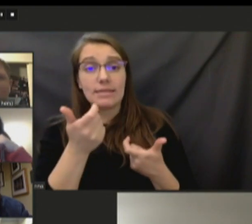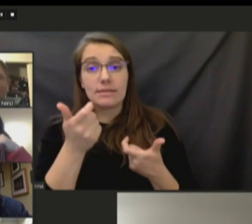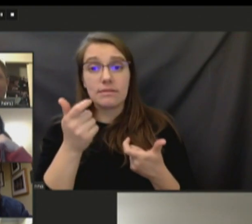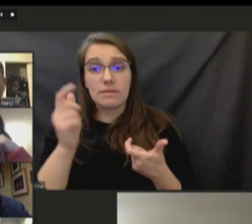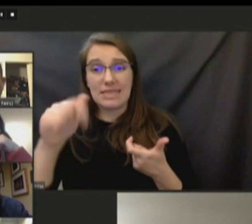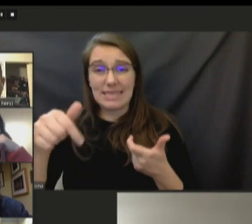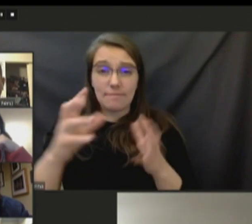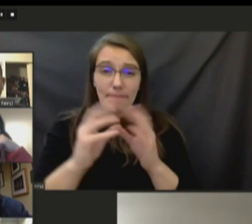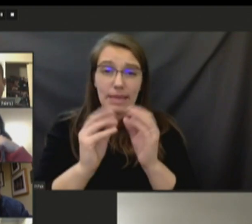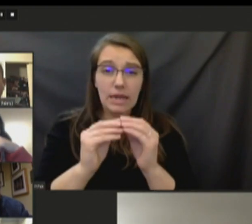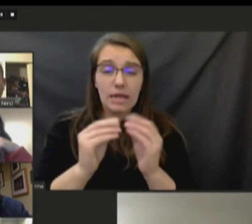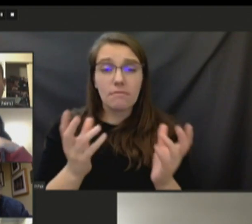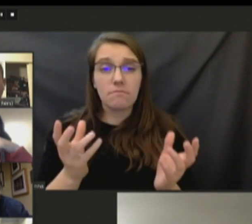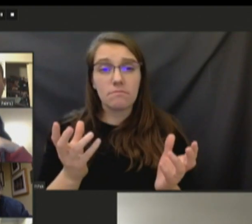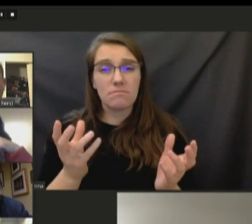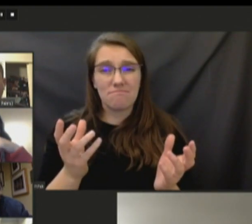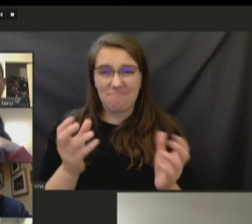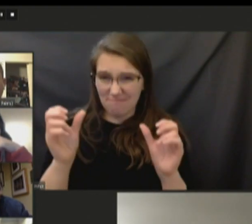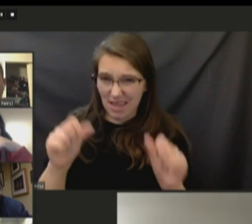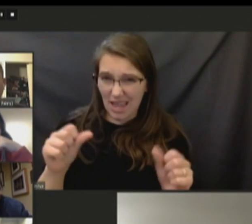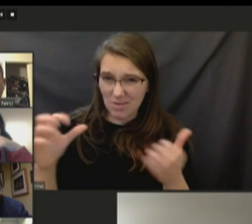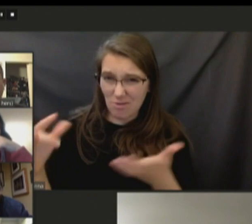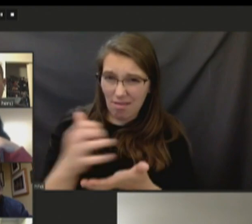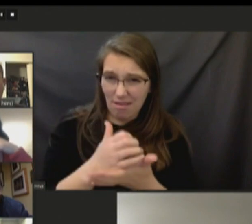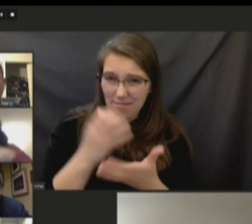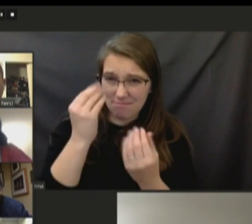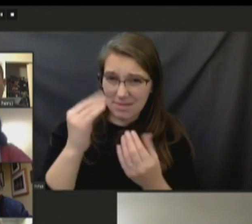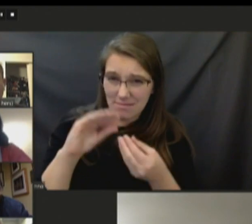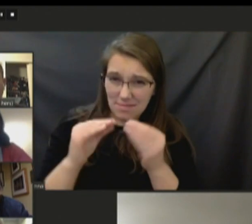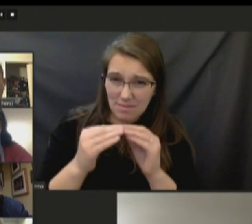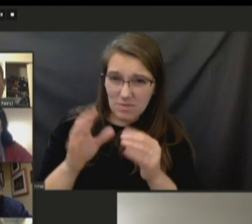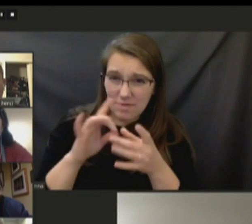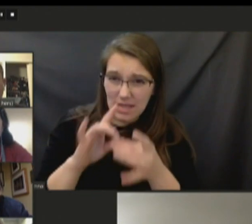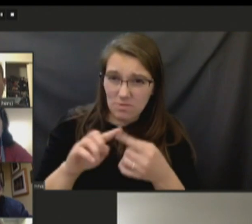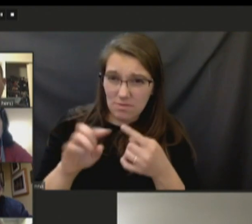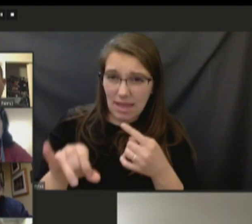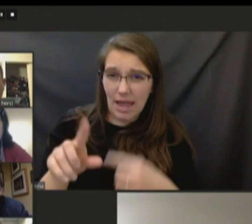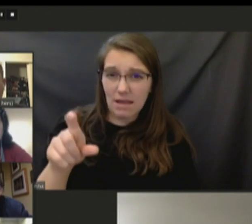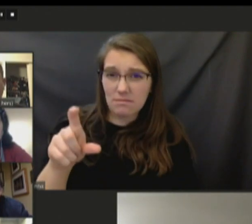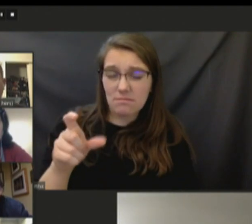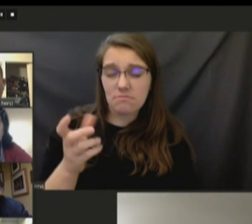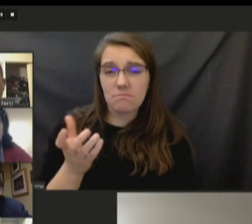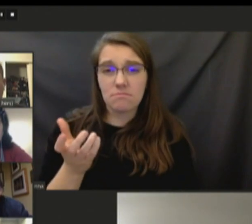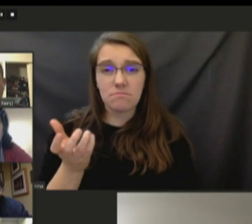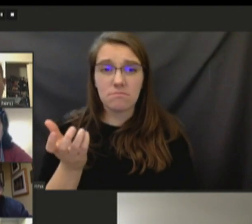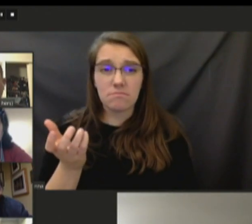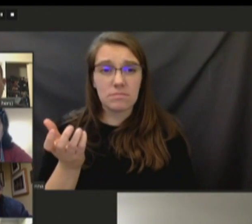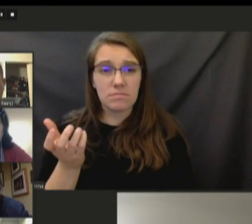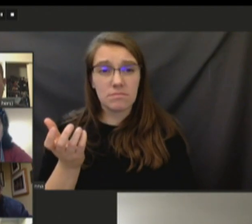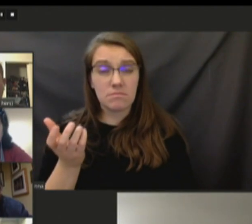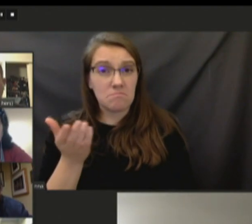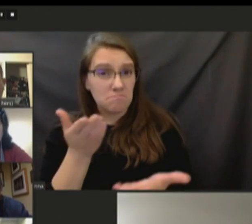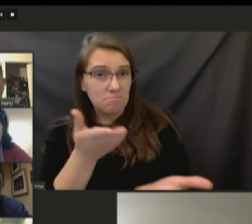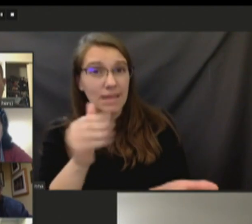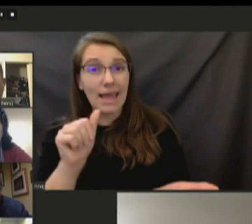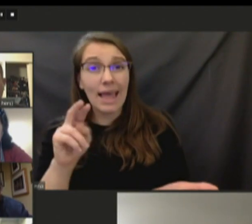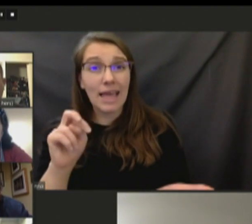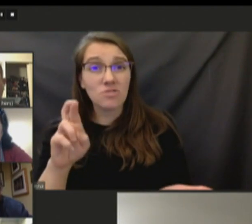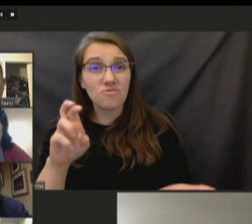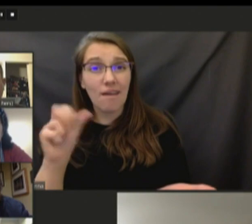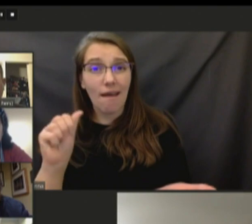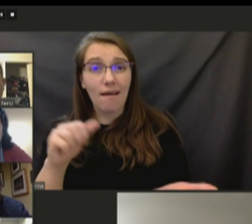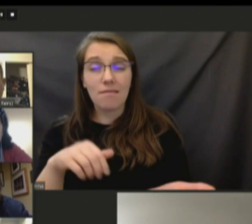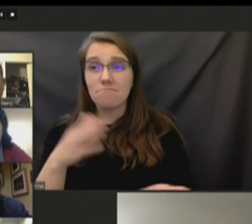viewing the meetings. I don't know if there's any way to collect any data like that at all. I don't know if Andrea or the commissioner's